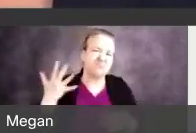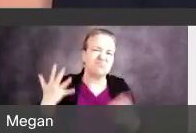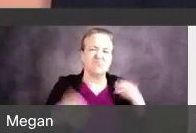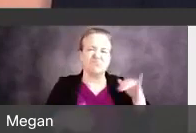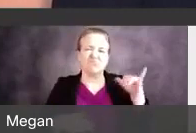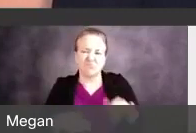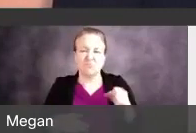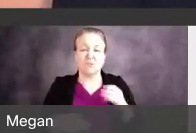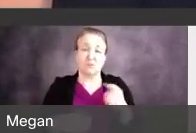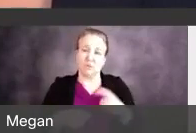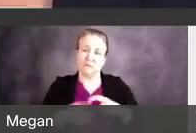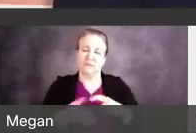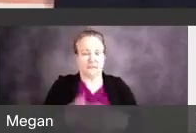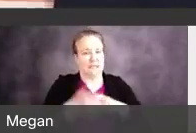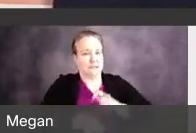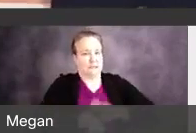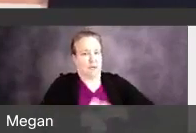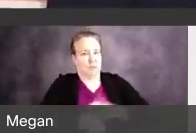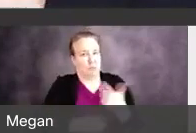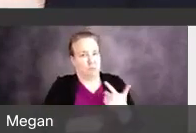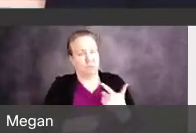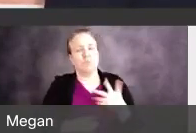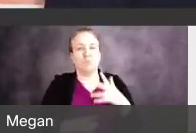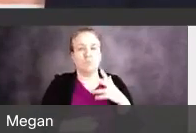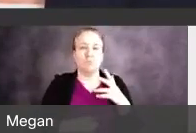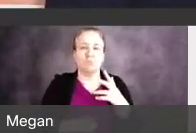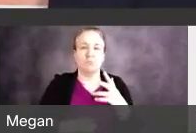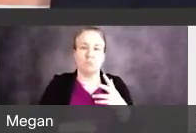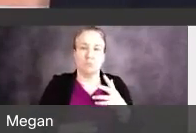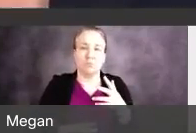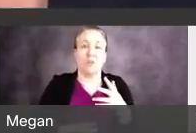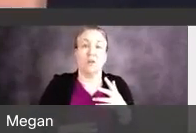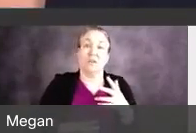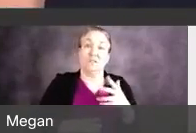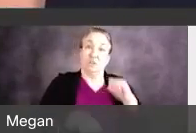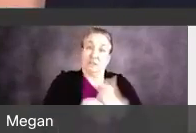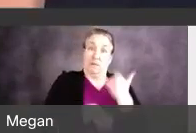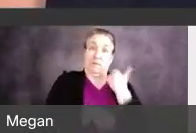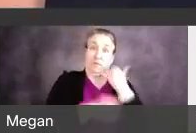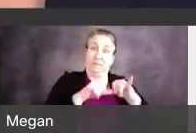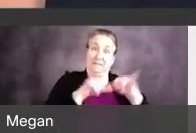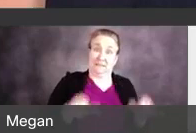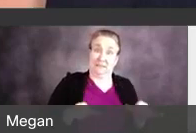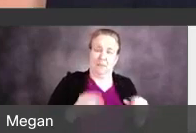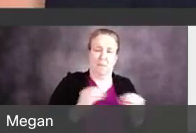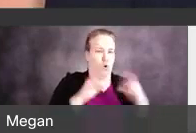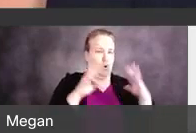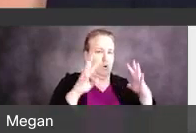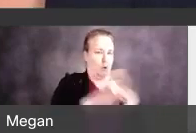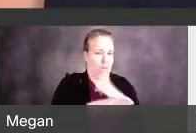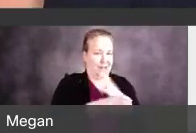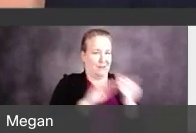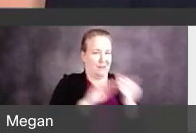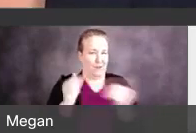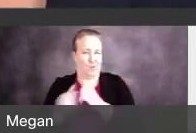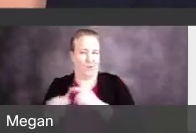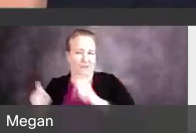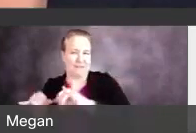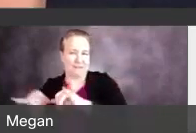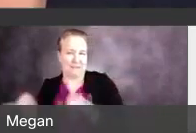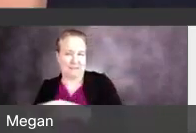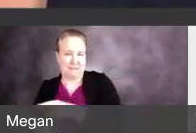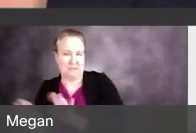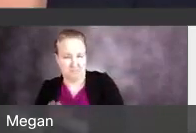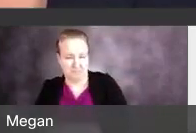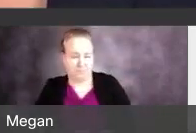of that does take some time. So building this is a much more complicated task than it was to build the phone lines for our testing